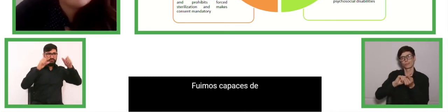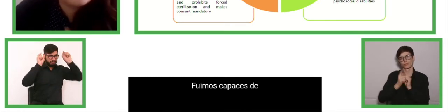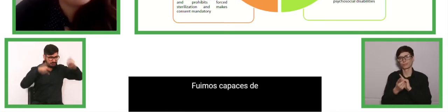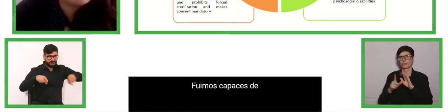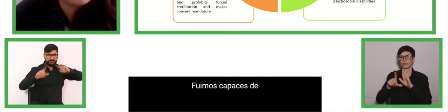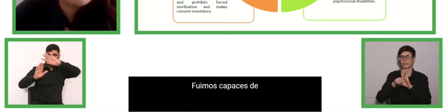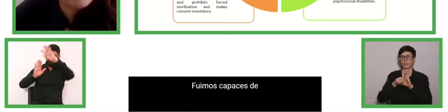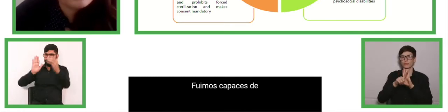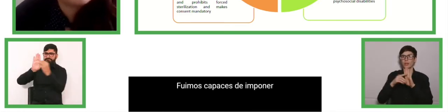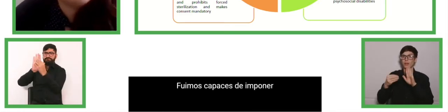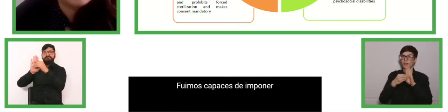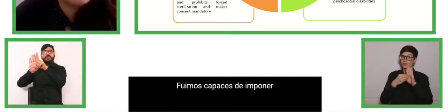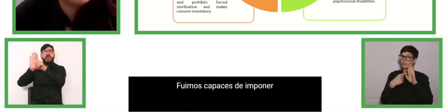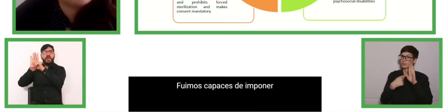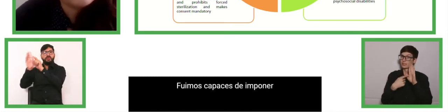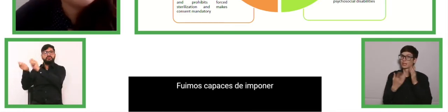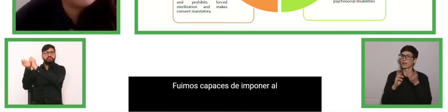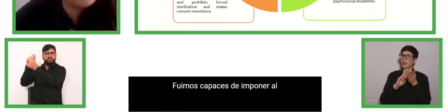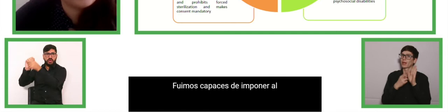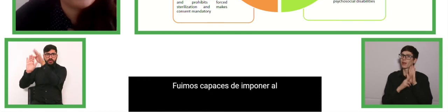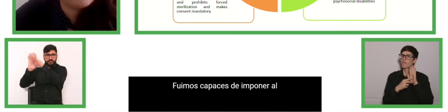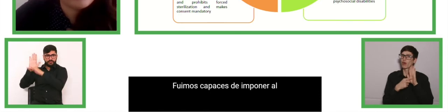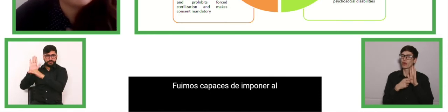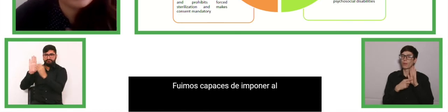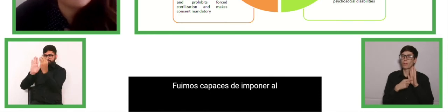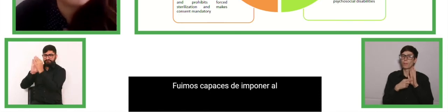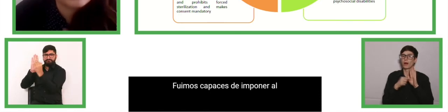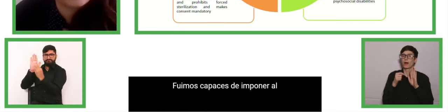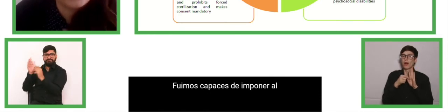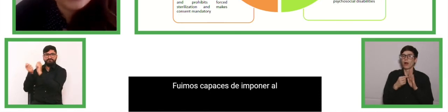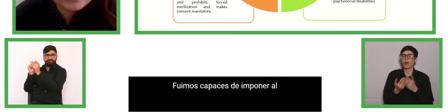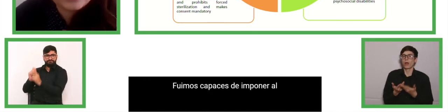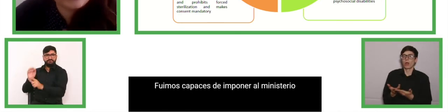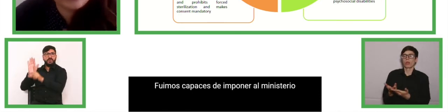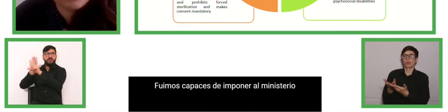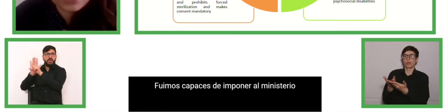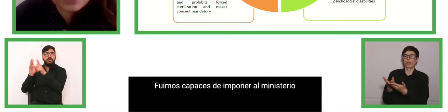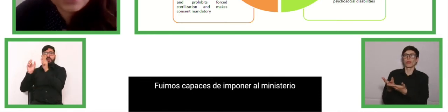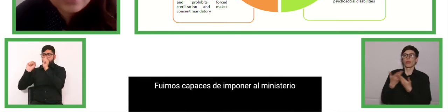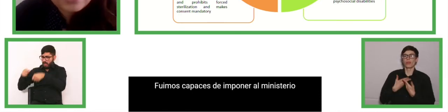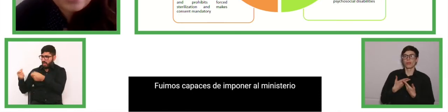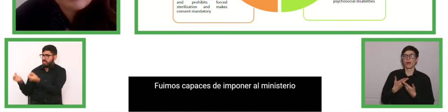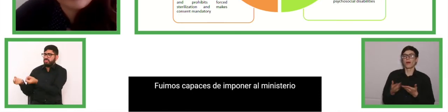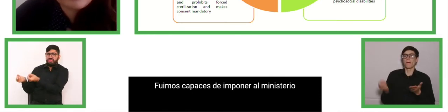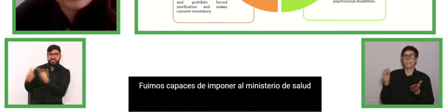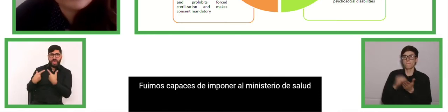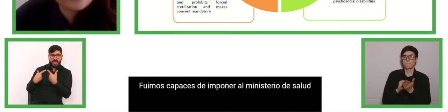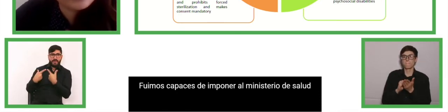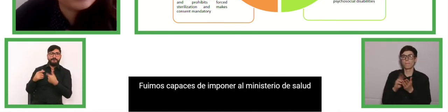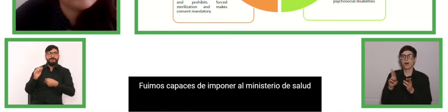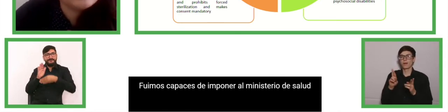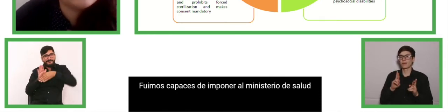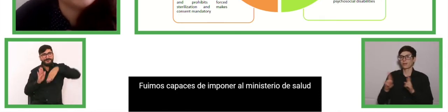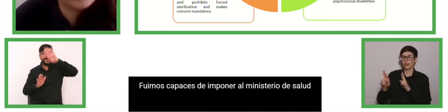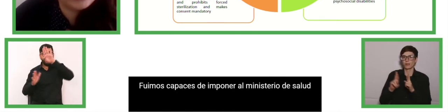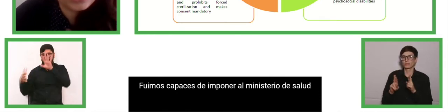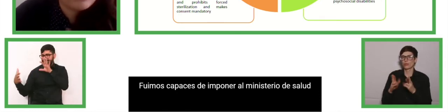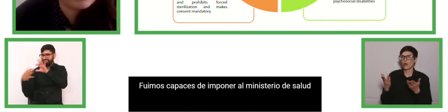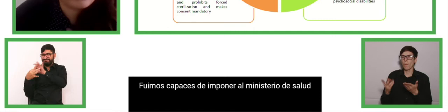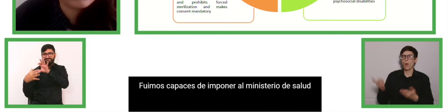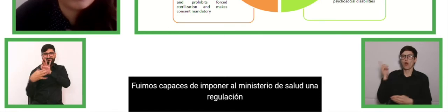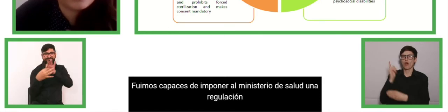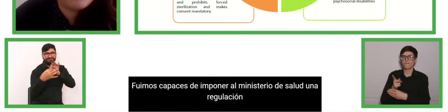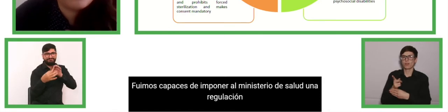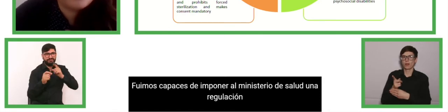makes reasonable accommodations mandatory throughout the health sector in Colombia and prohibits forced sterilization in